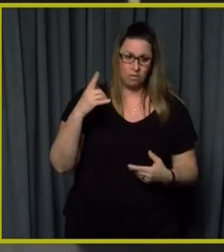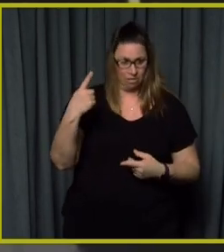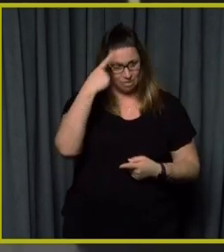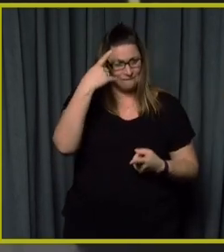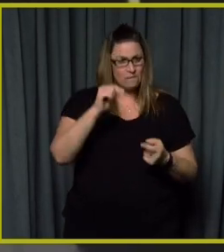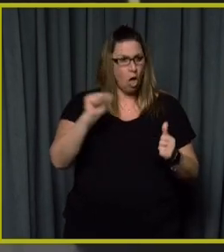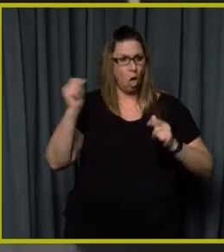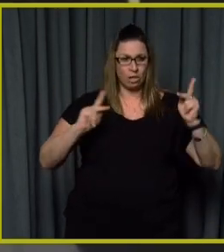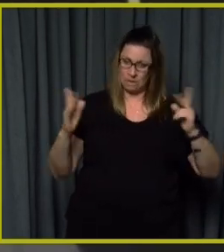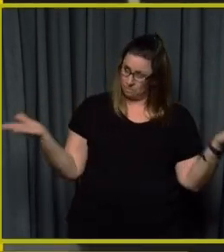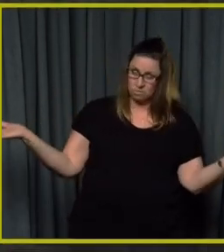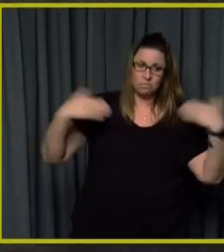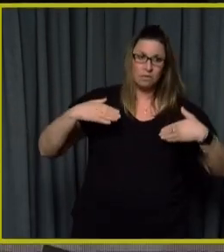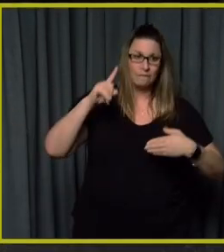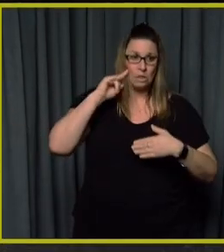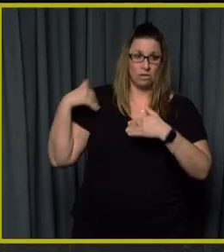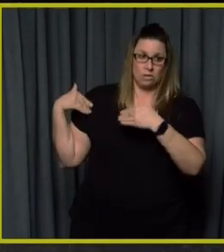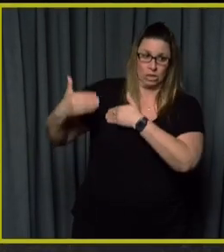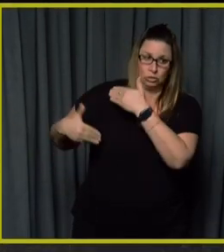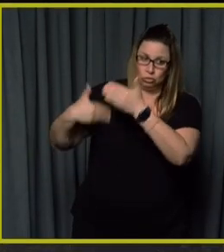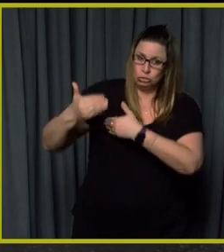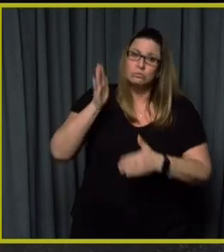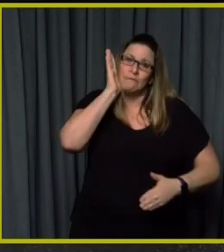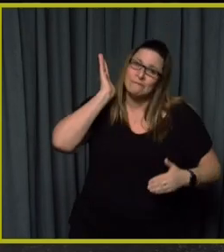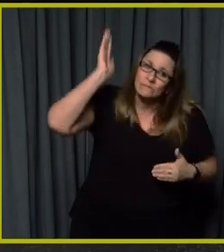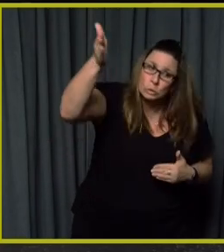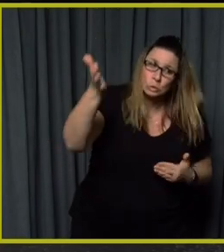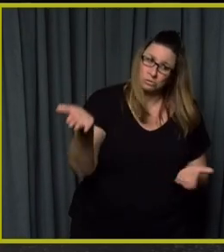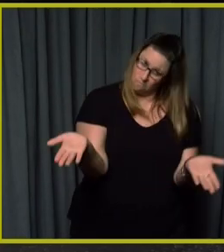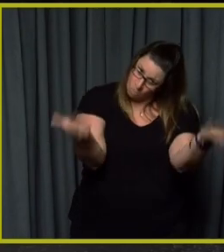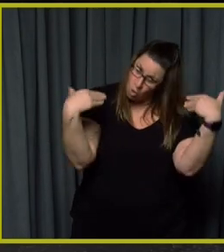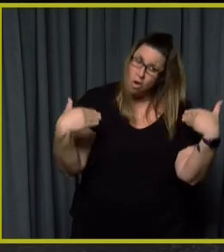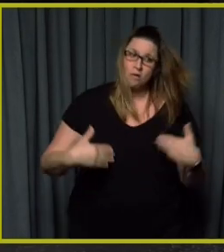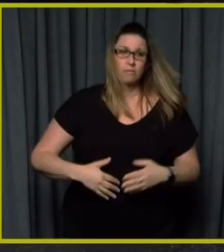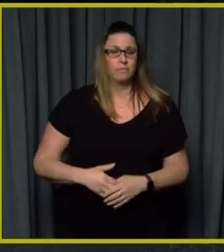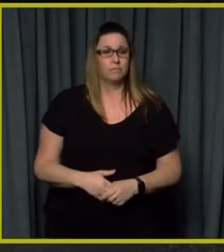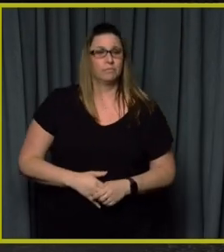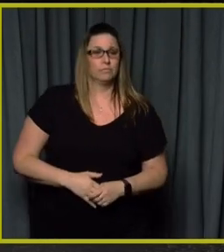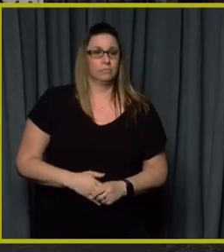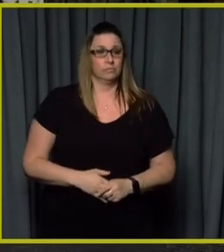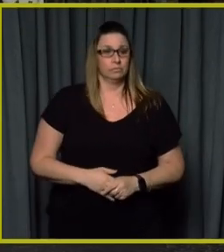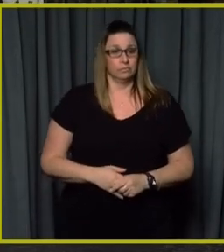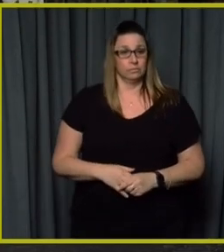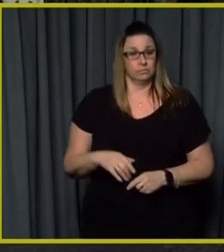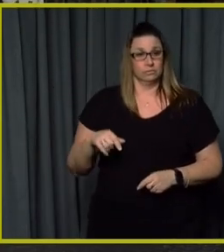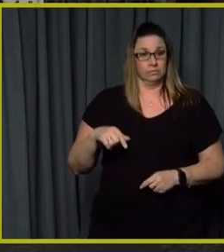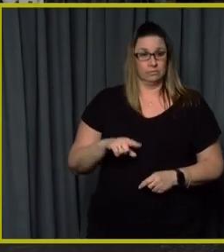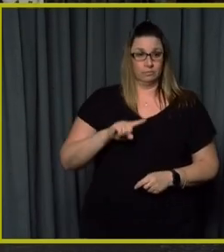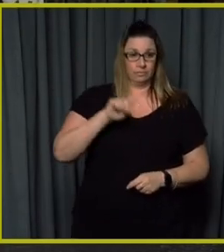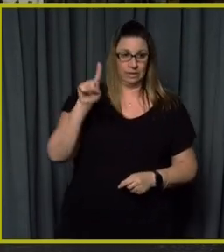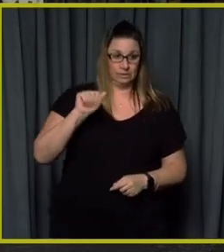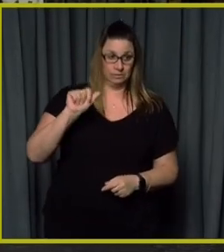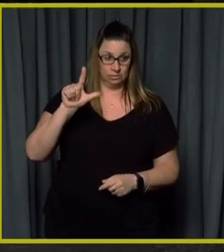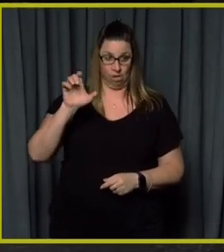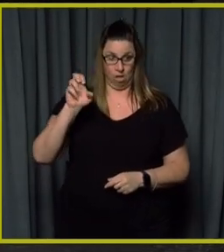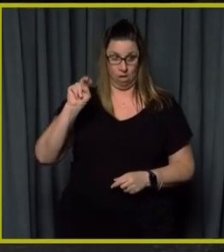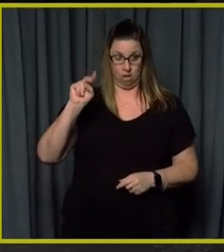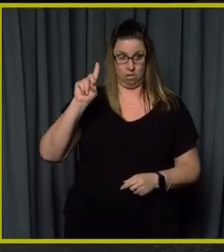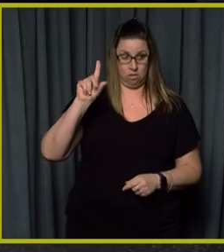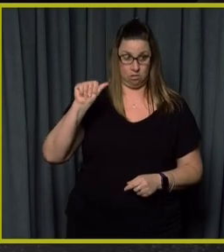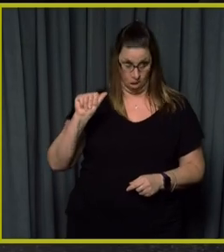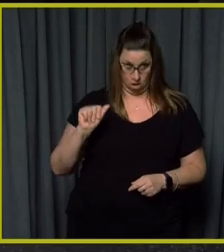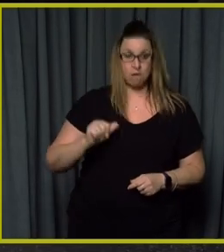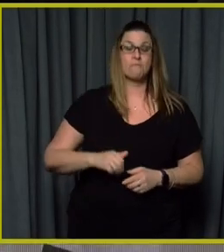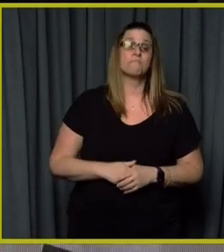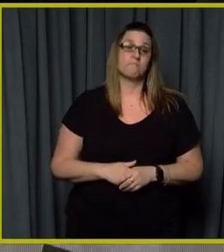future generations to come. My name is Solanda Woods, and I'm a member of the Homeless Union. We believe that when poor people name their